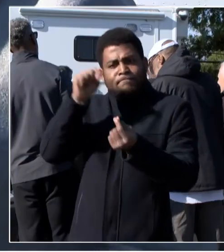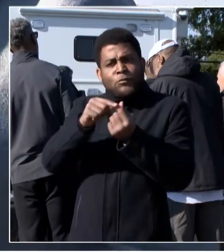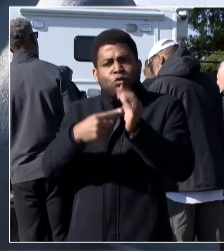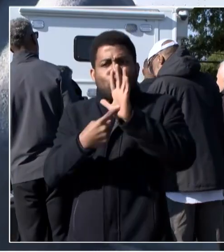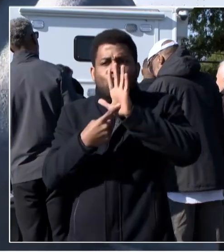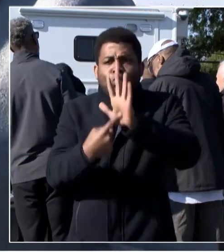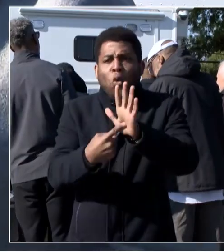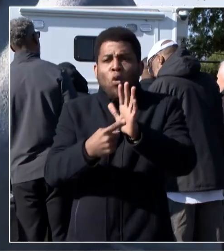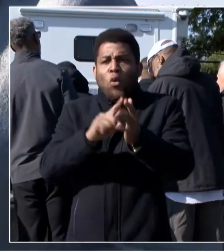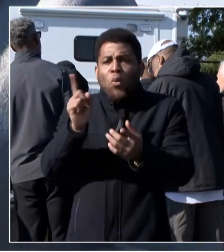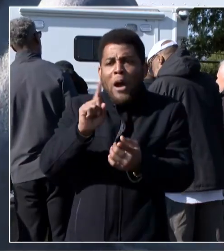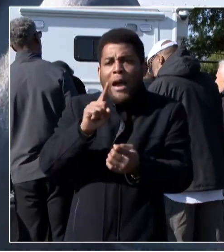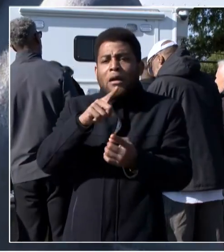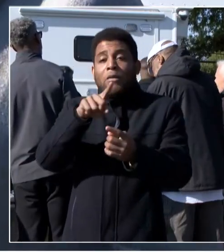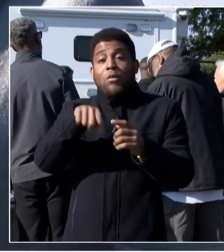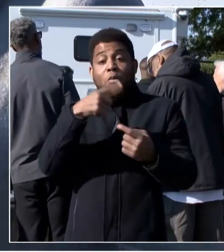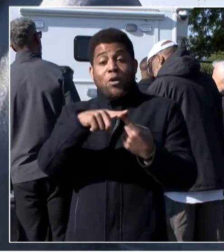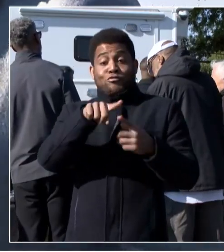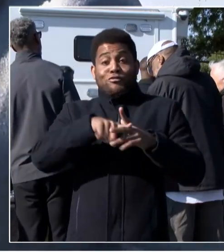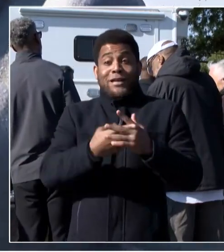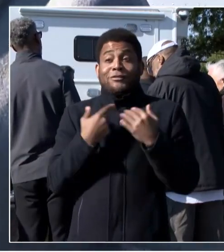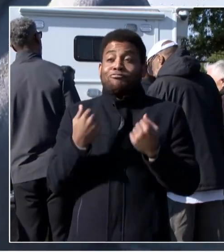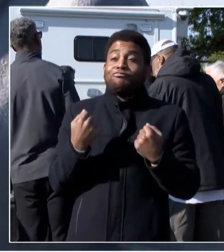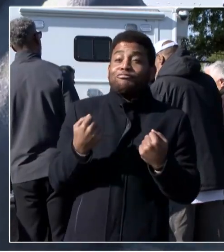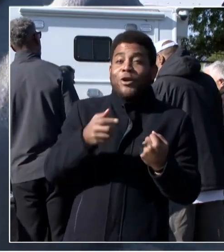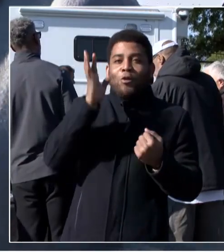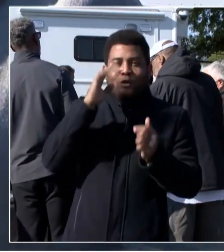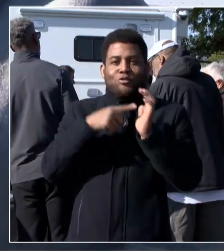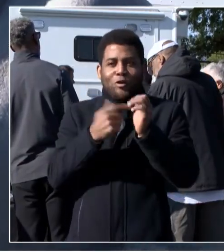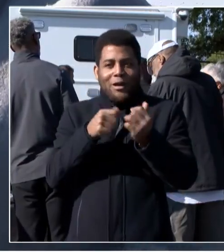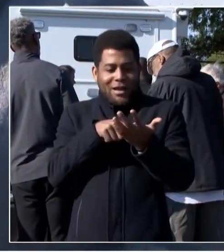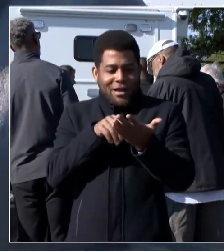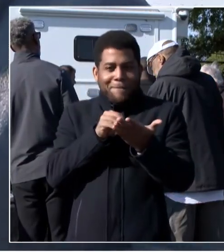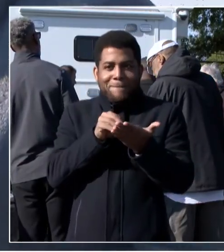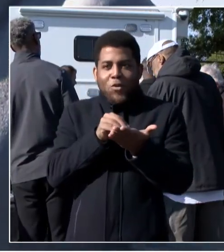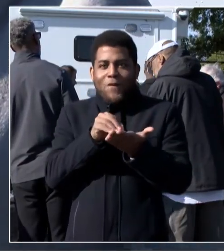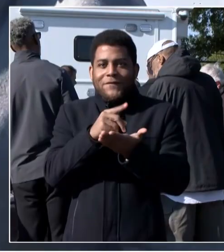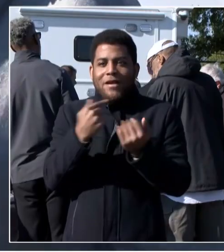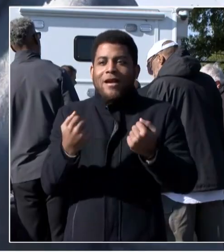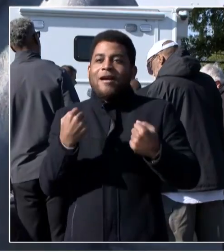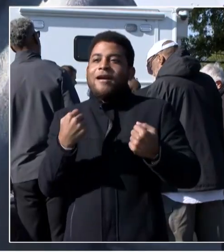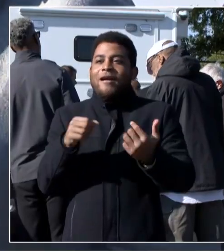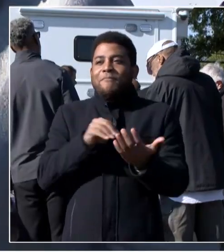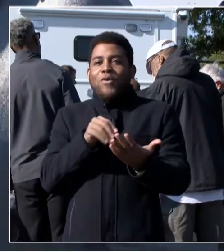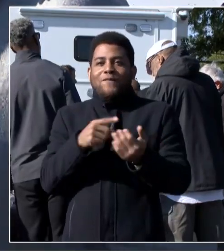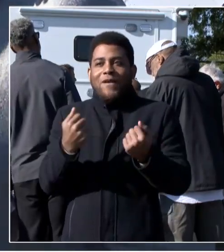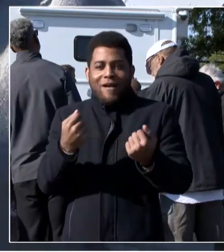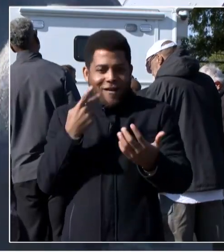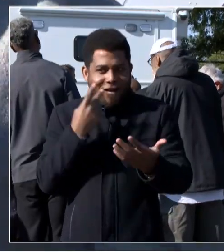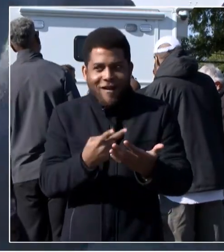it'll actually show those movements as well. So you'll be able to closely monitor it in the event, of a crime was committed with the